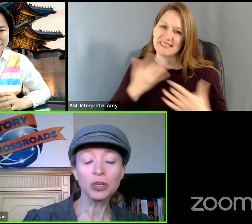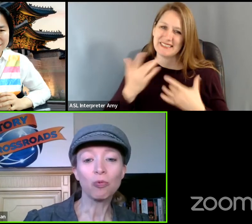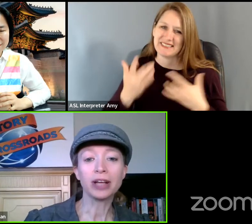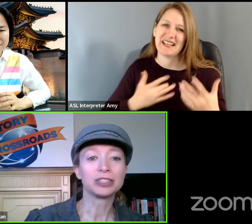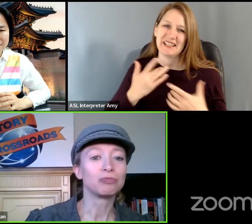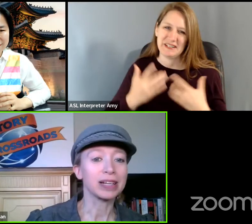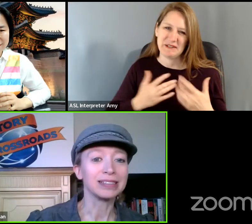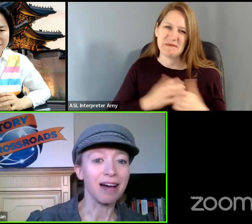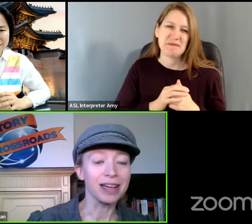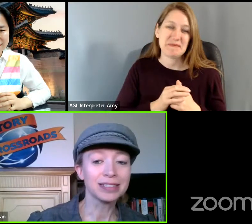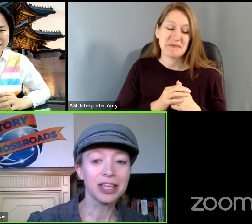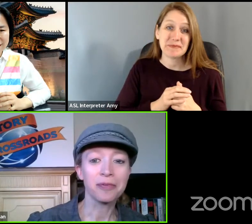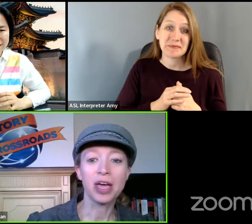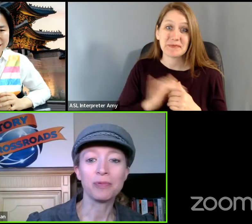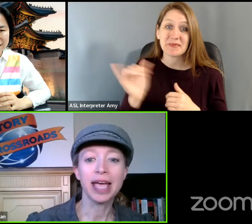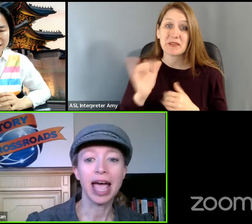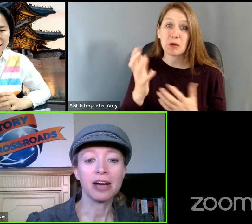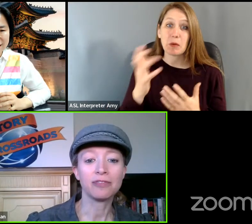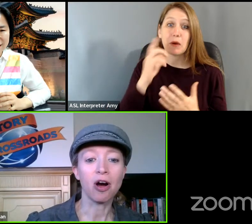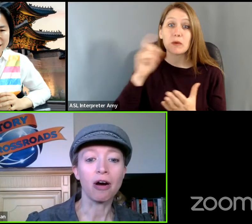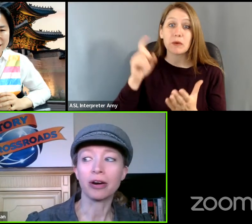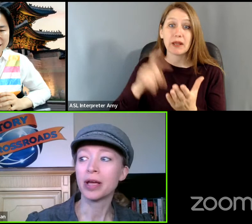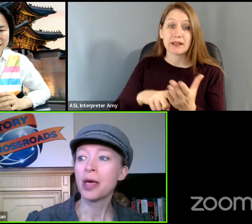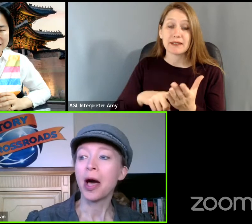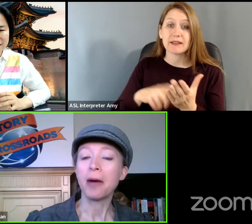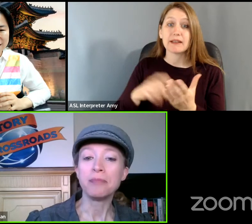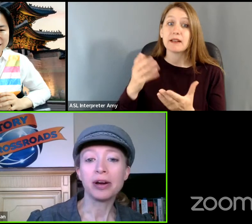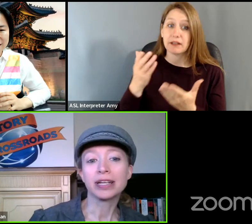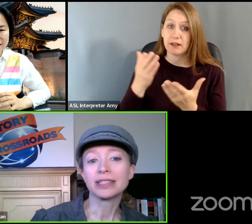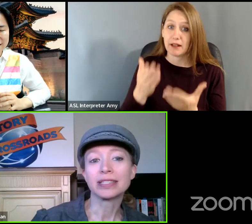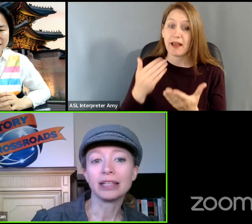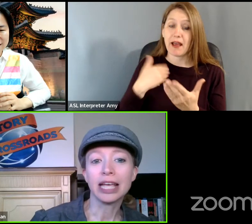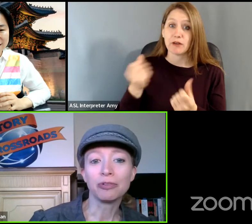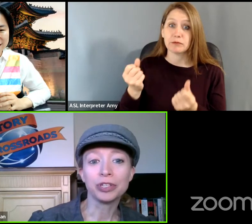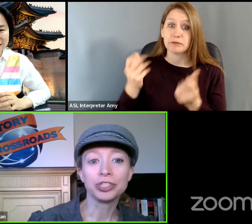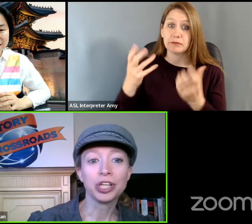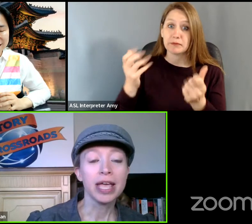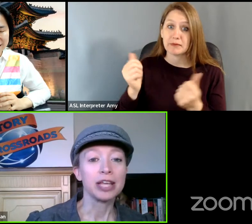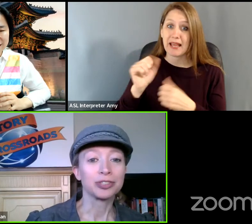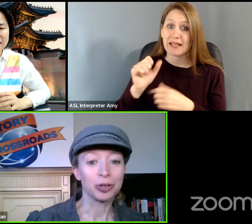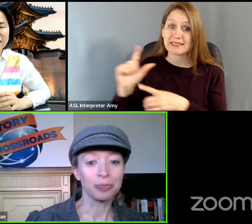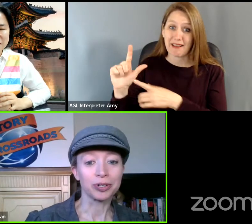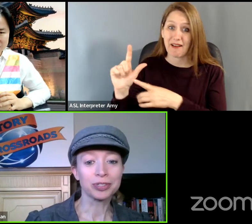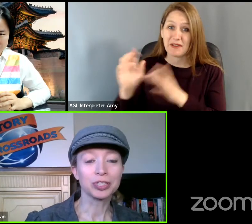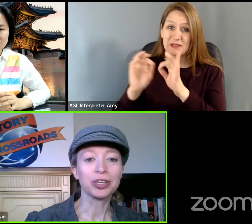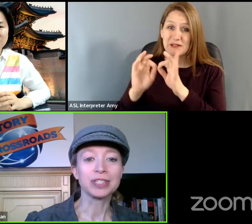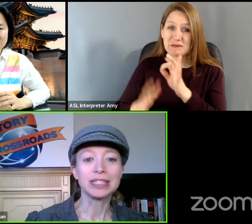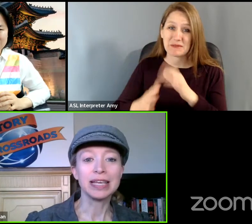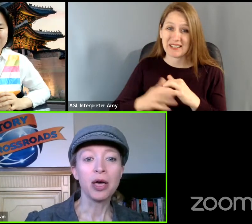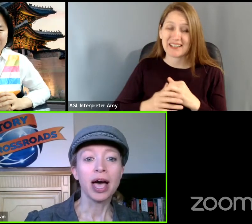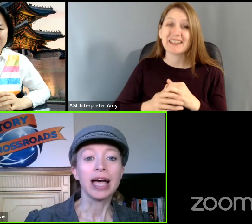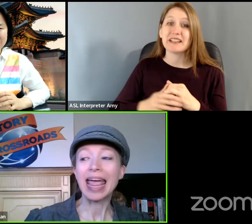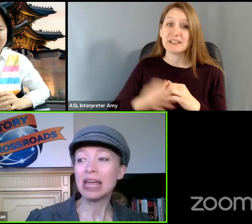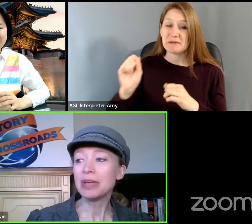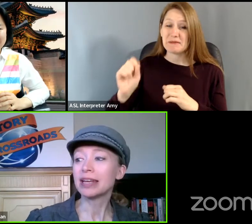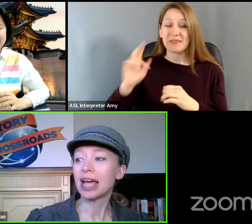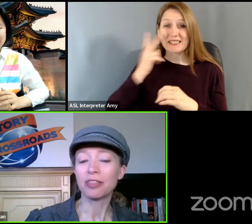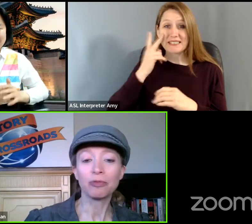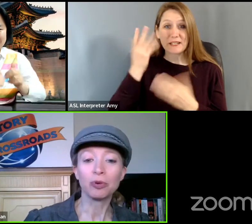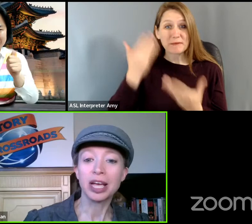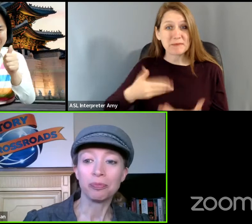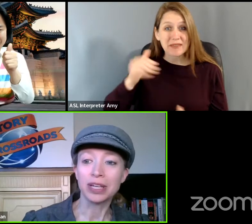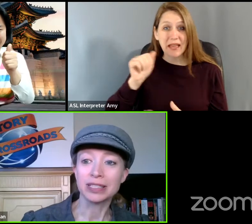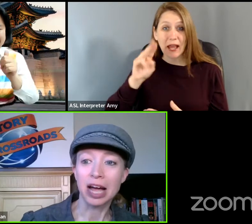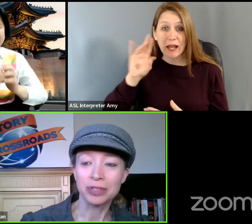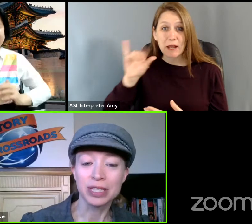I also want to recognize that we have our American Sign Language interpreters. So you can see Amy and